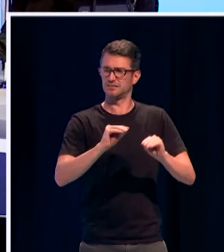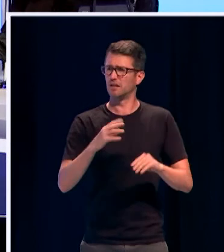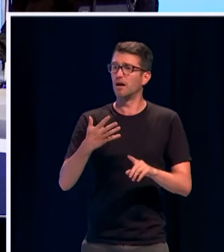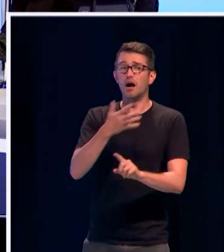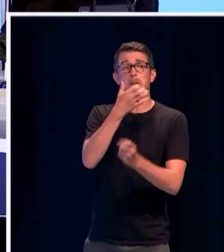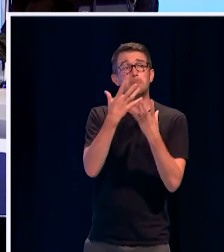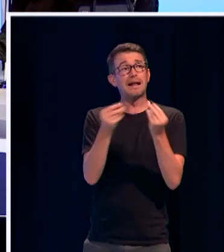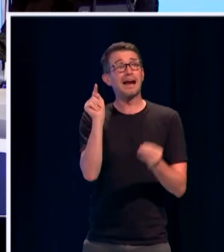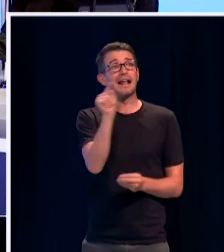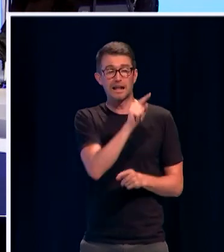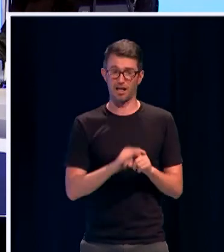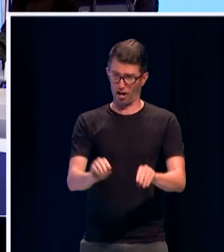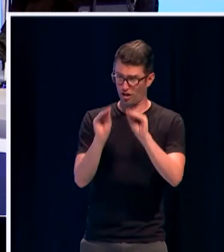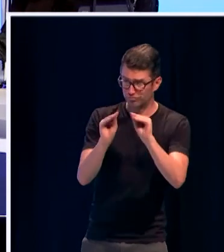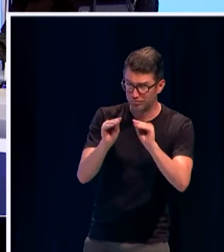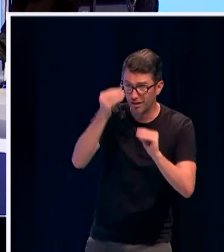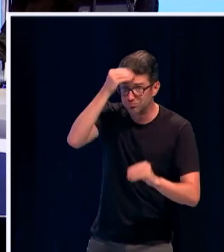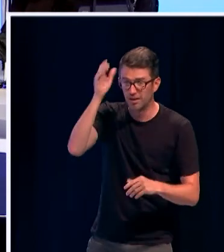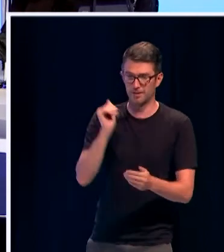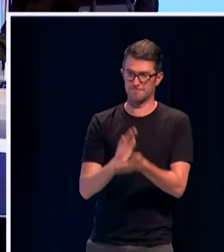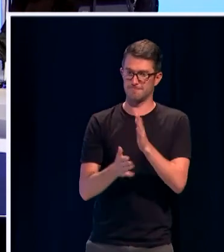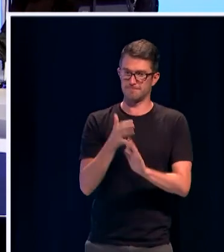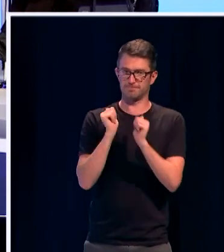something. Yes, just to get the last word in.